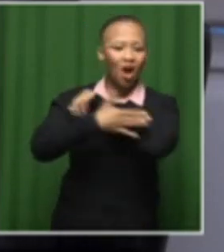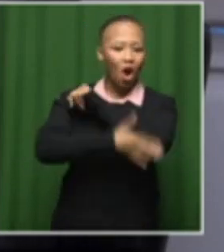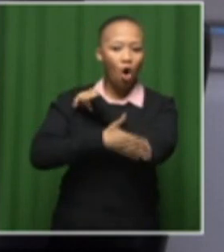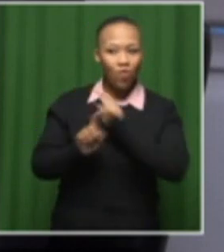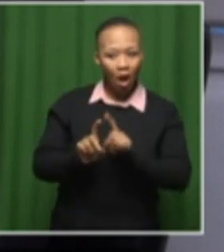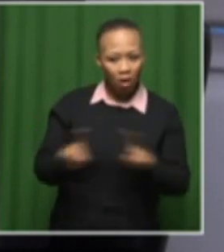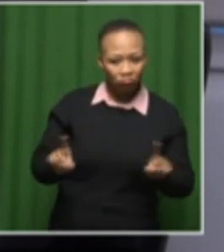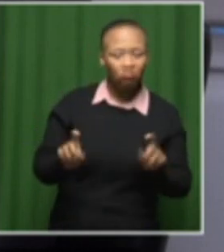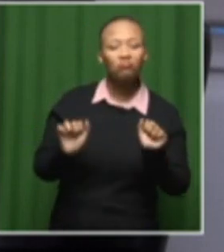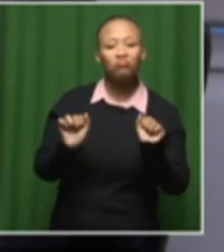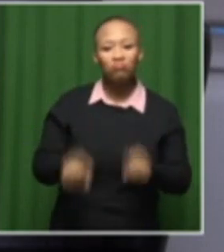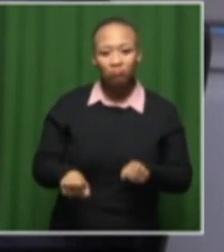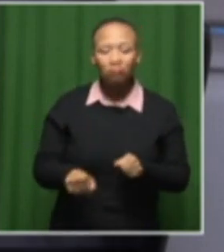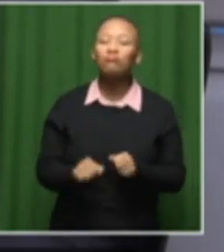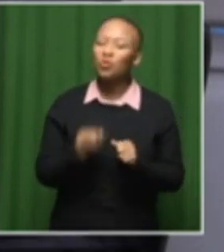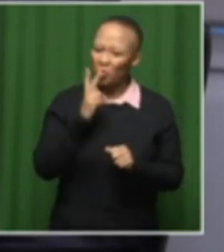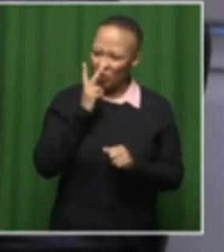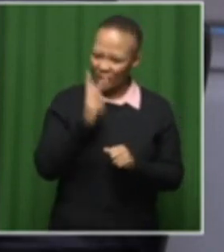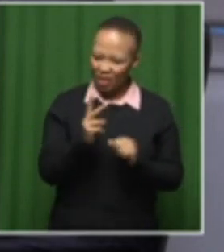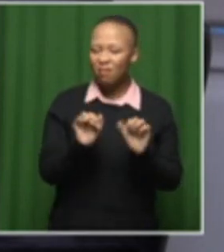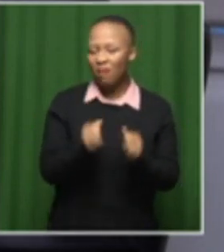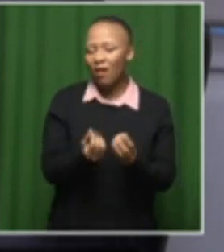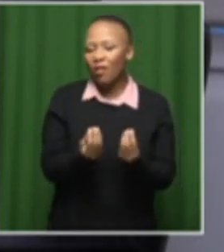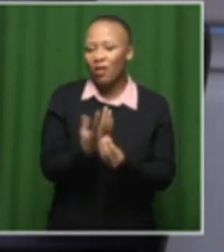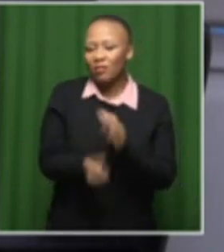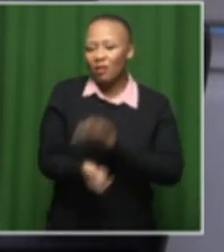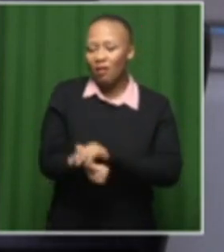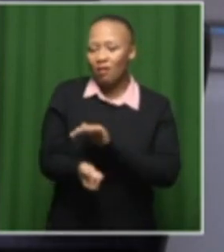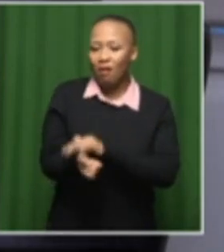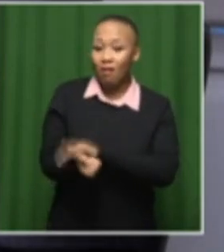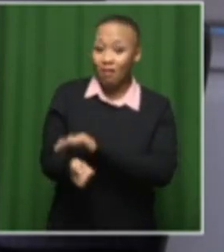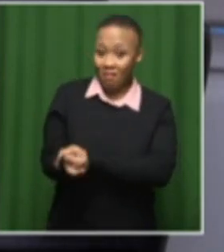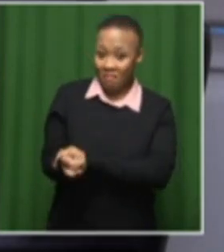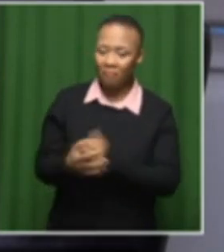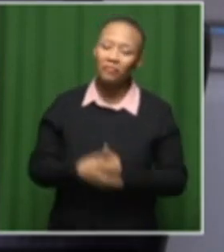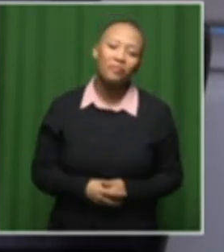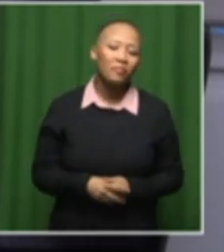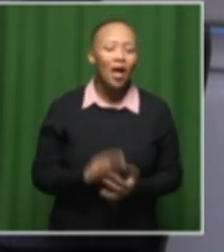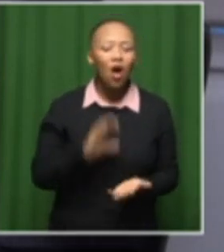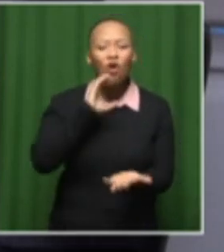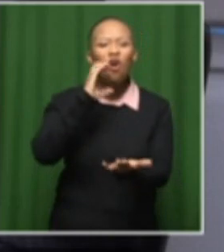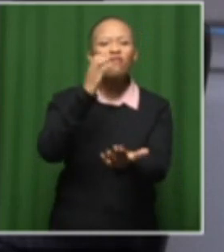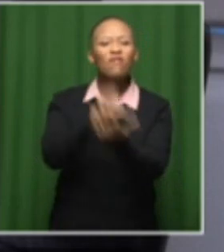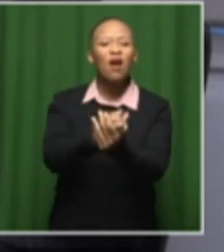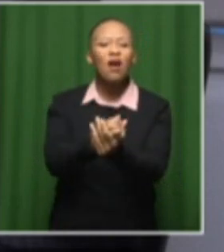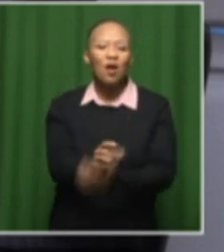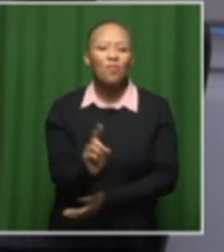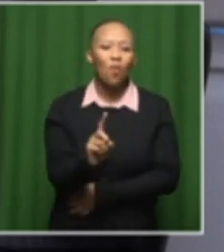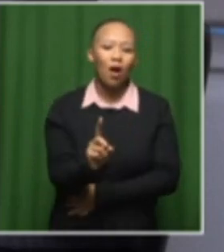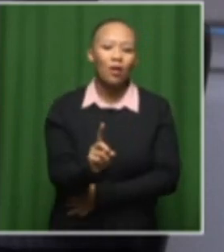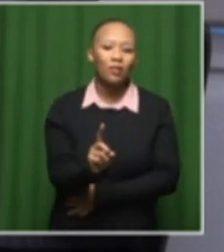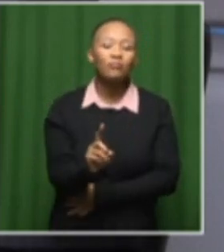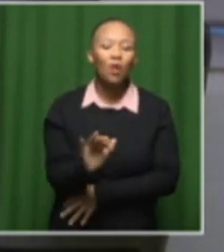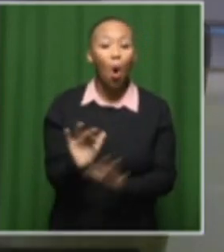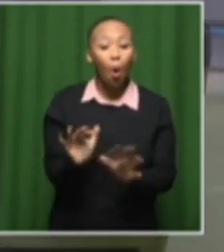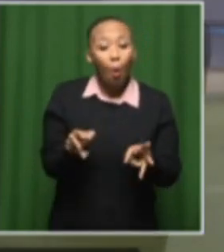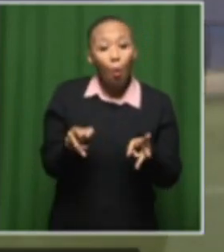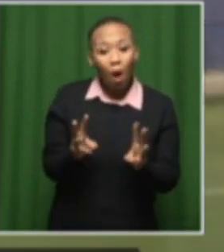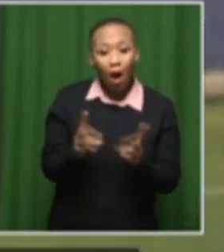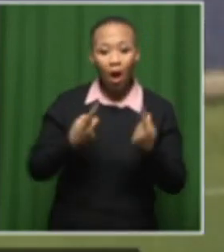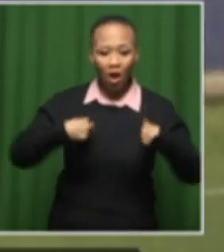seeing movement, and this is happening, which goes to confirm the correctness of the approach that we have